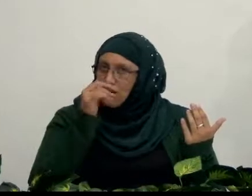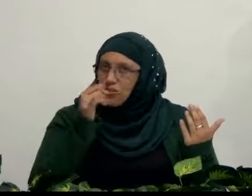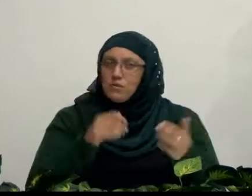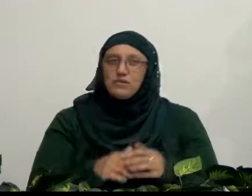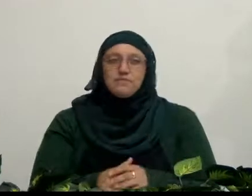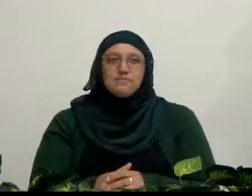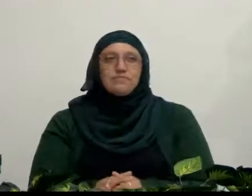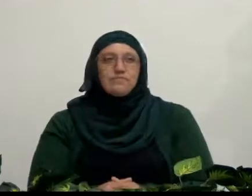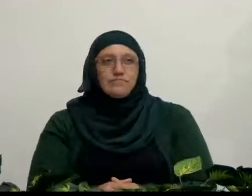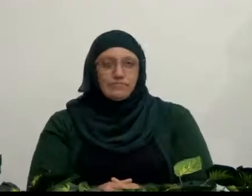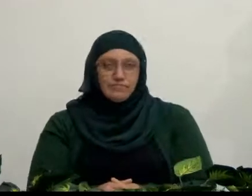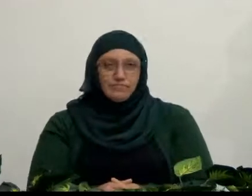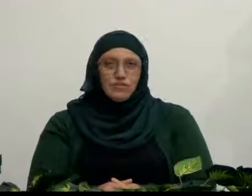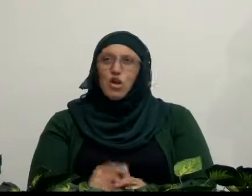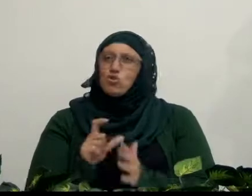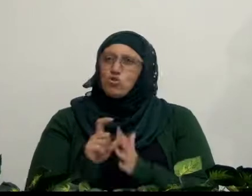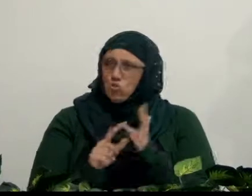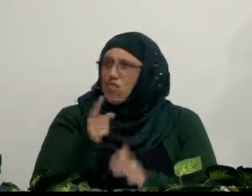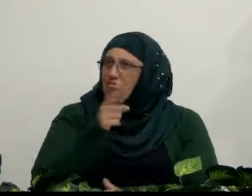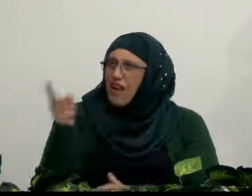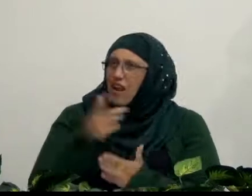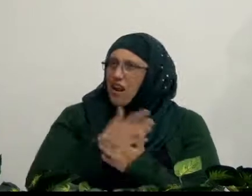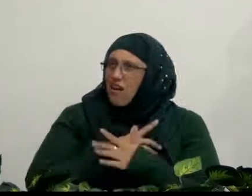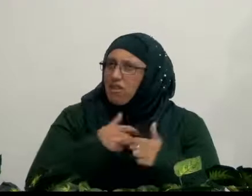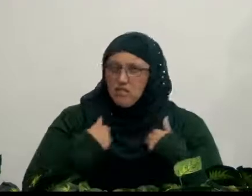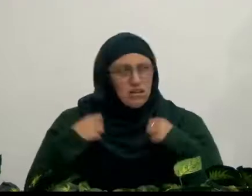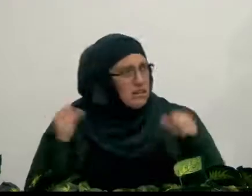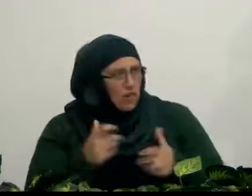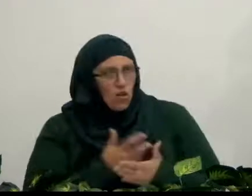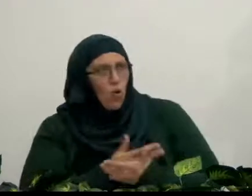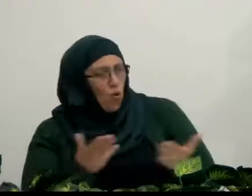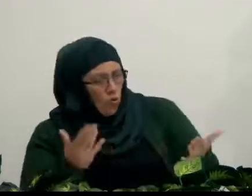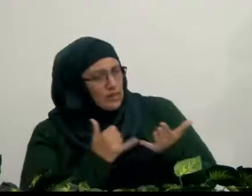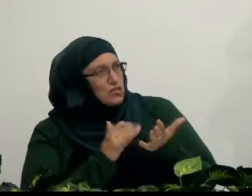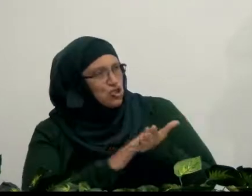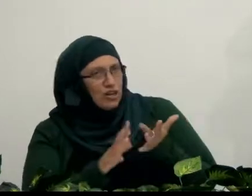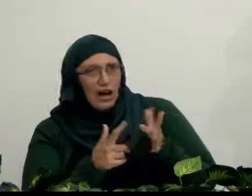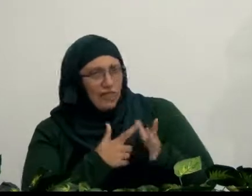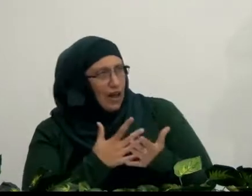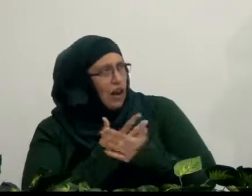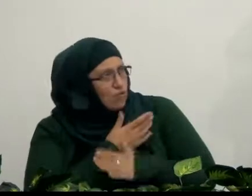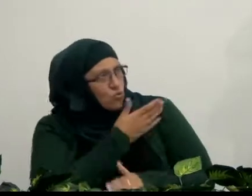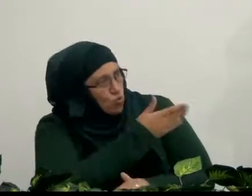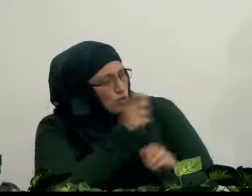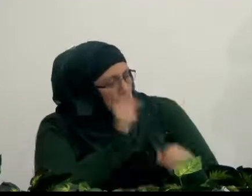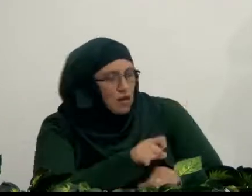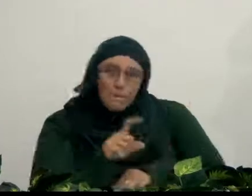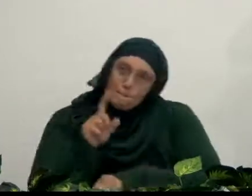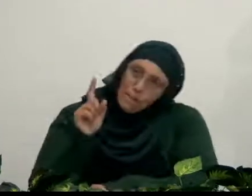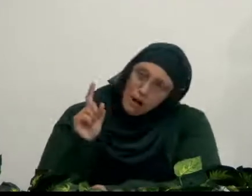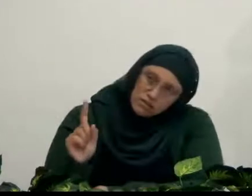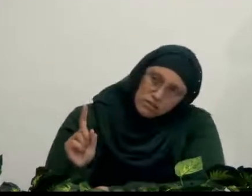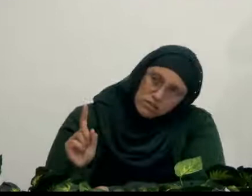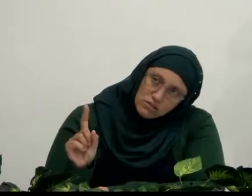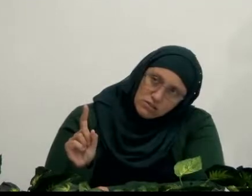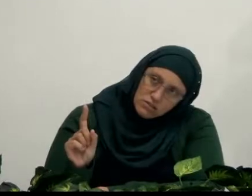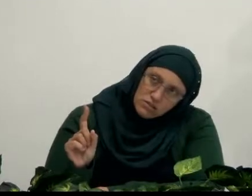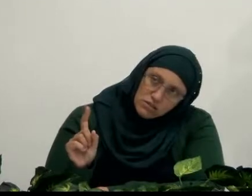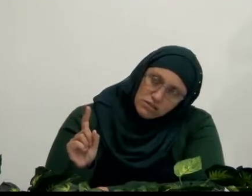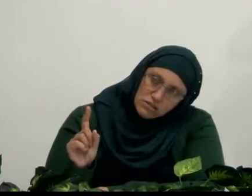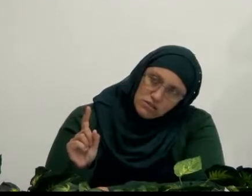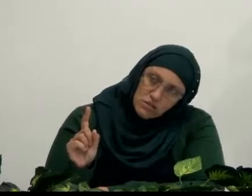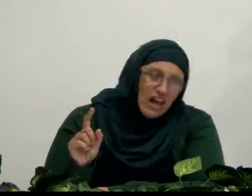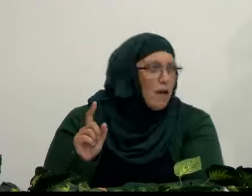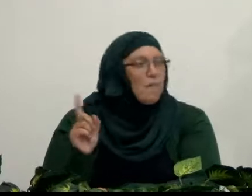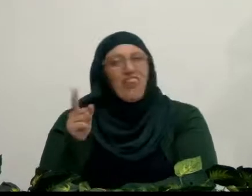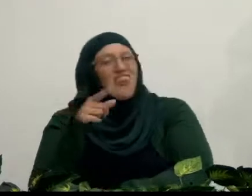us? He said, yeah, of course. They are Shia. They love you. But they don't believe in what